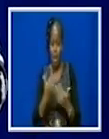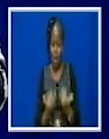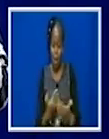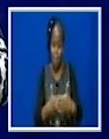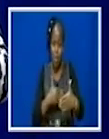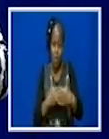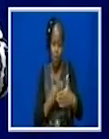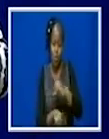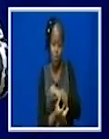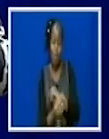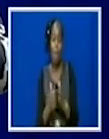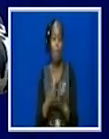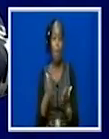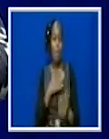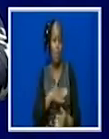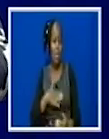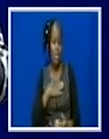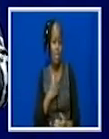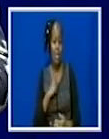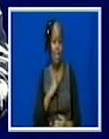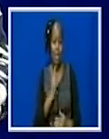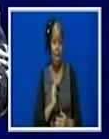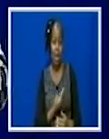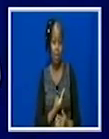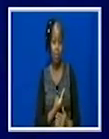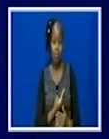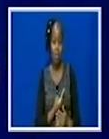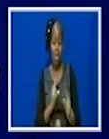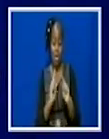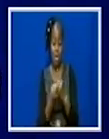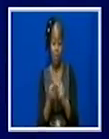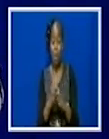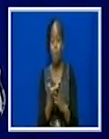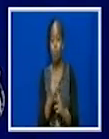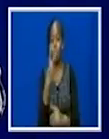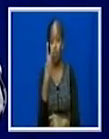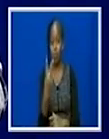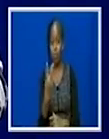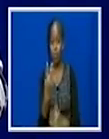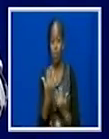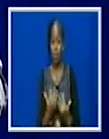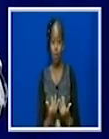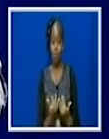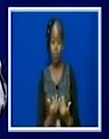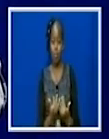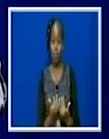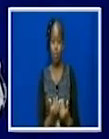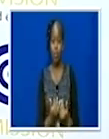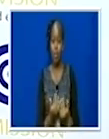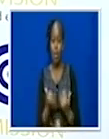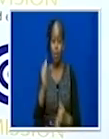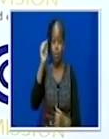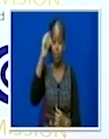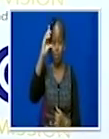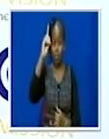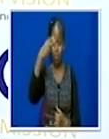it, please, will you kindly tell us the difference between the two forces before we start and go into it deep? Good. Glad you asked. Now, adhesive